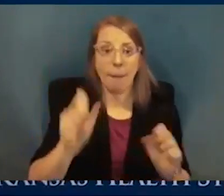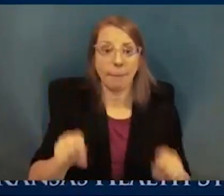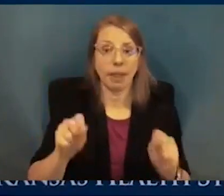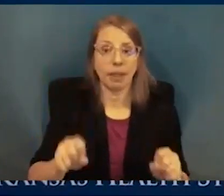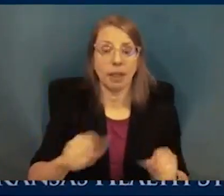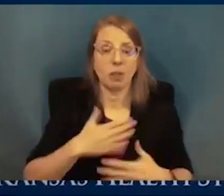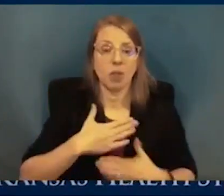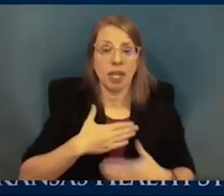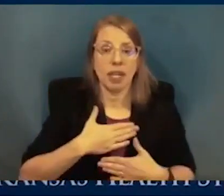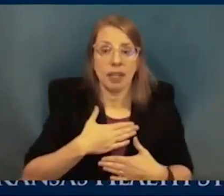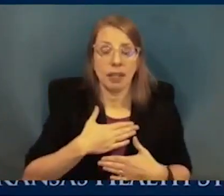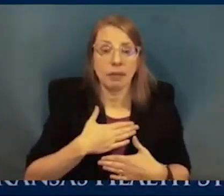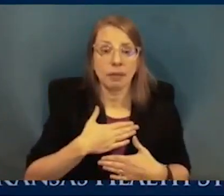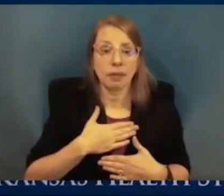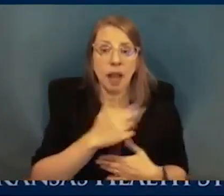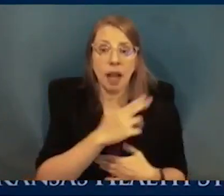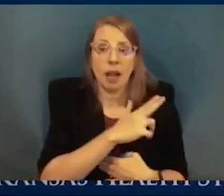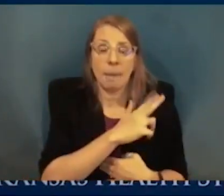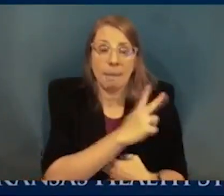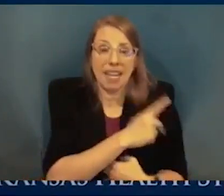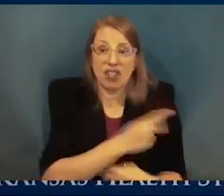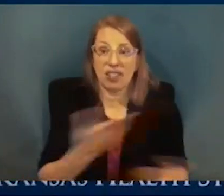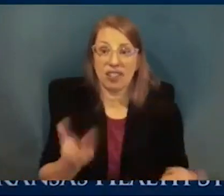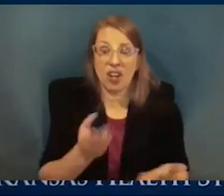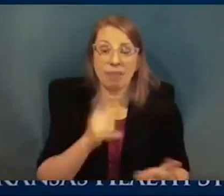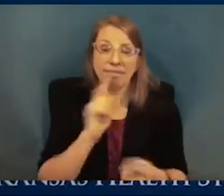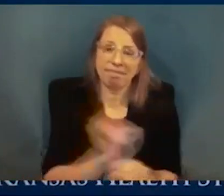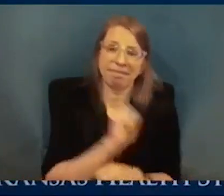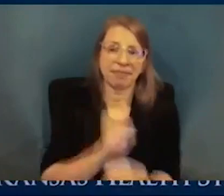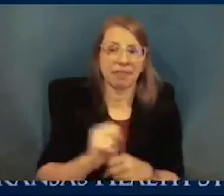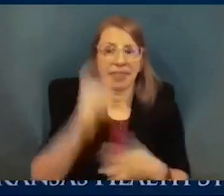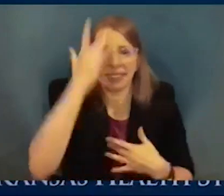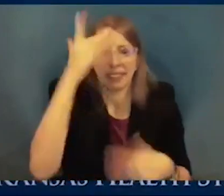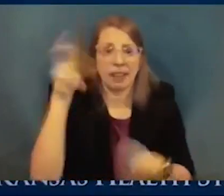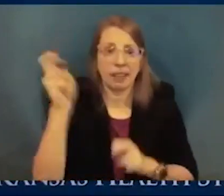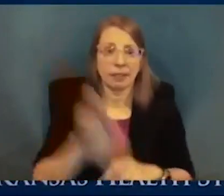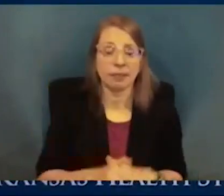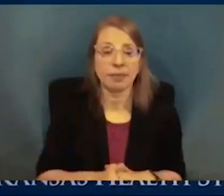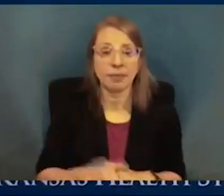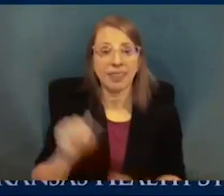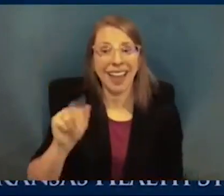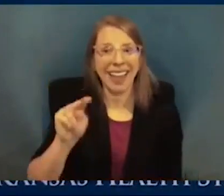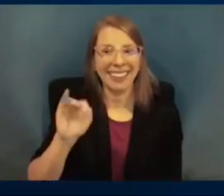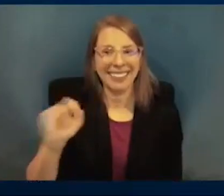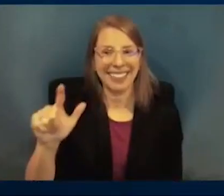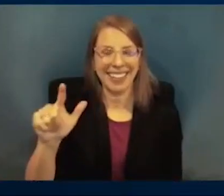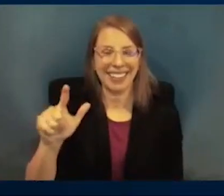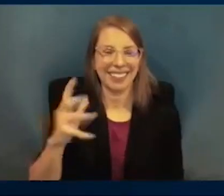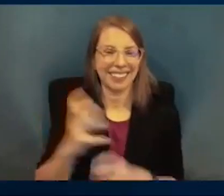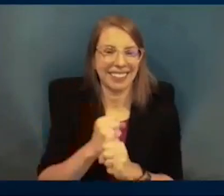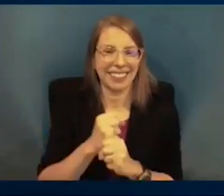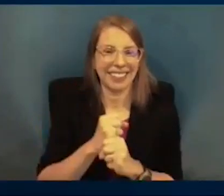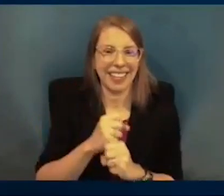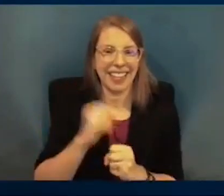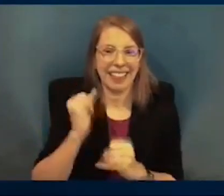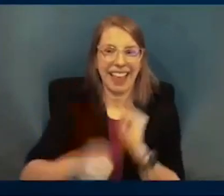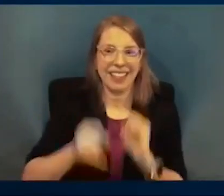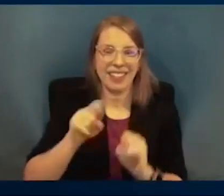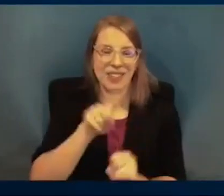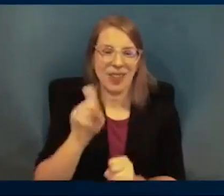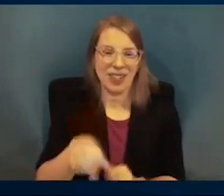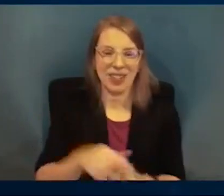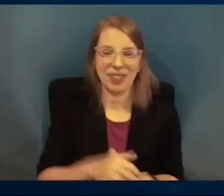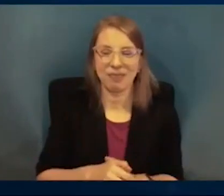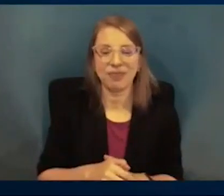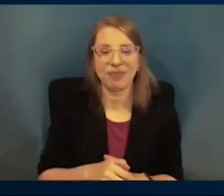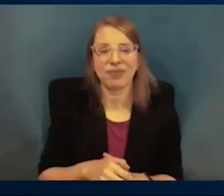sick. Yeah. And so he just really wanted to drive that home. And Neil gets our last question. Yeah. He says,